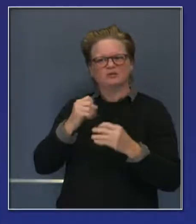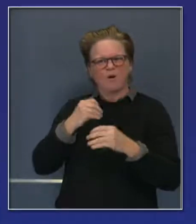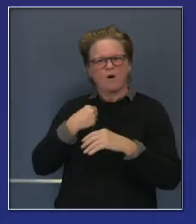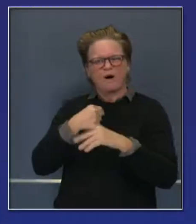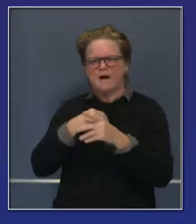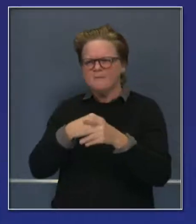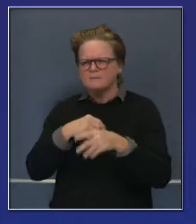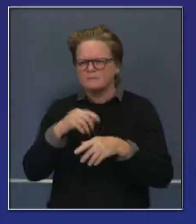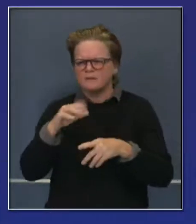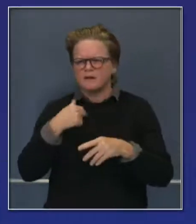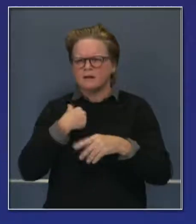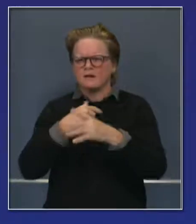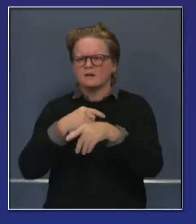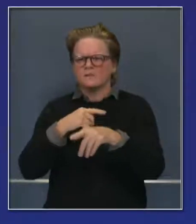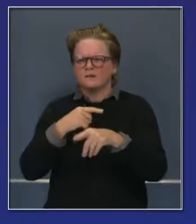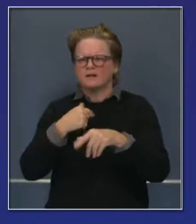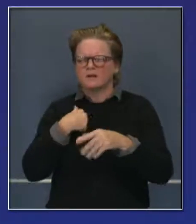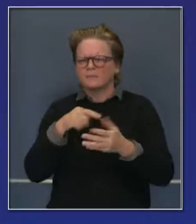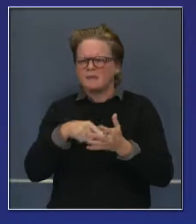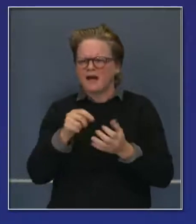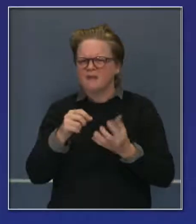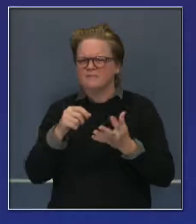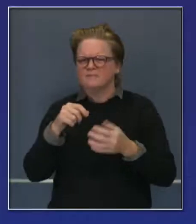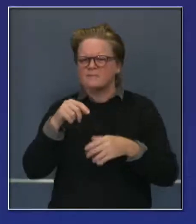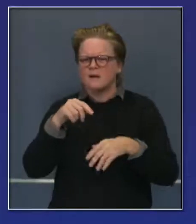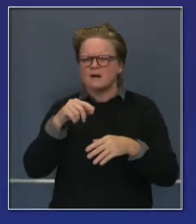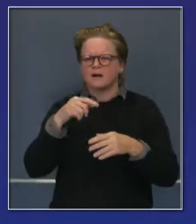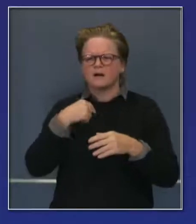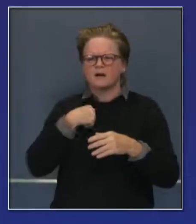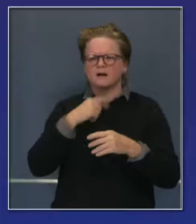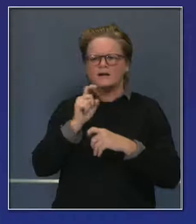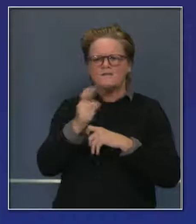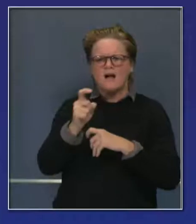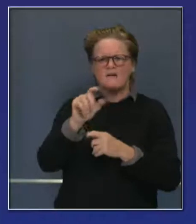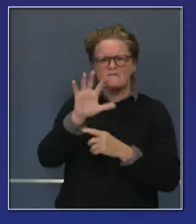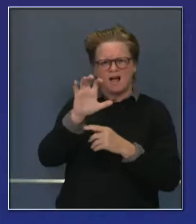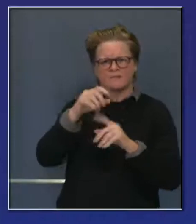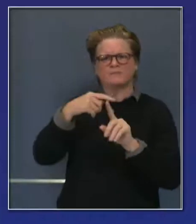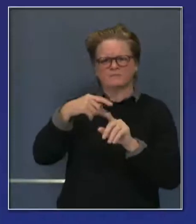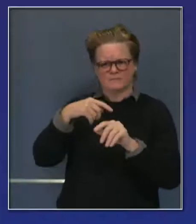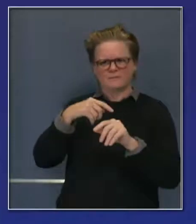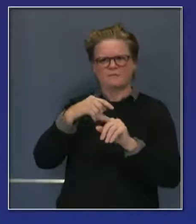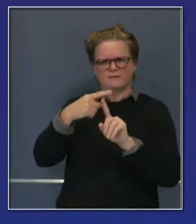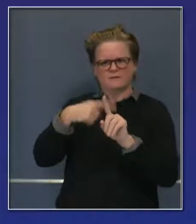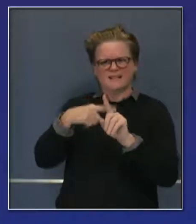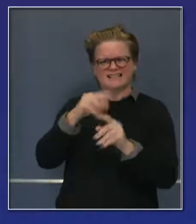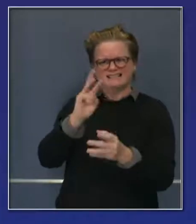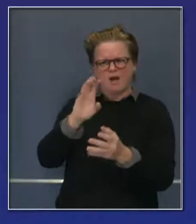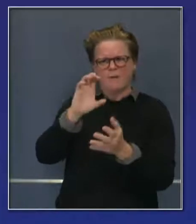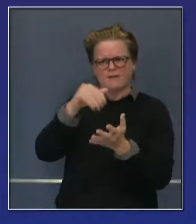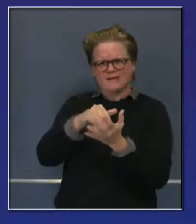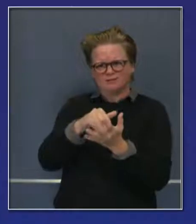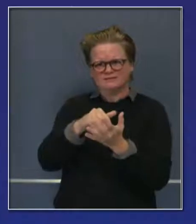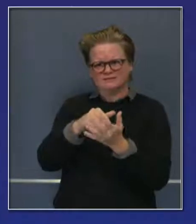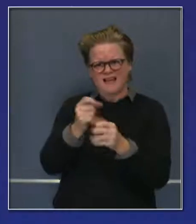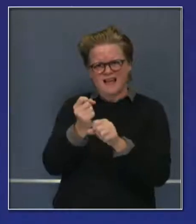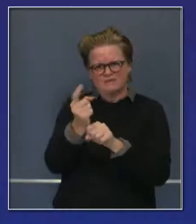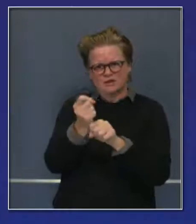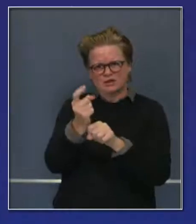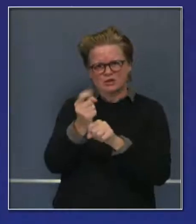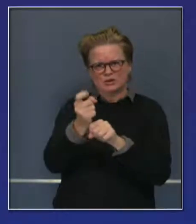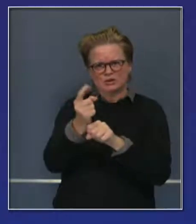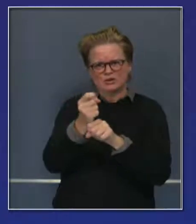California, but we aren't done, and we aren't done by a long shot. I want to note that for all the great work we've done, if you look